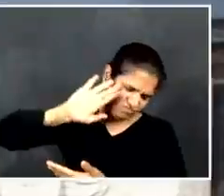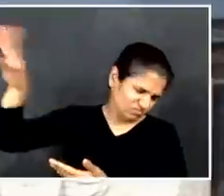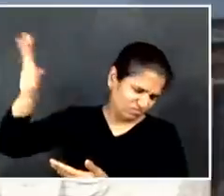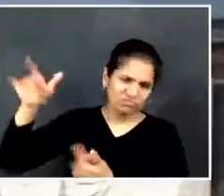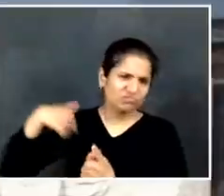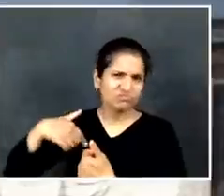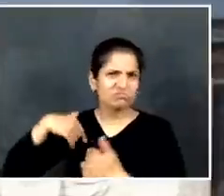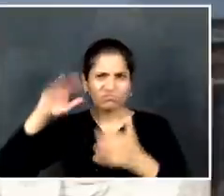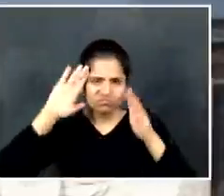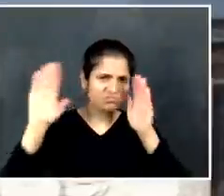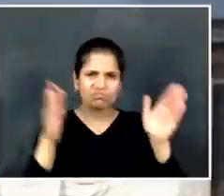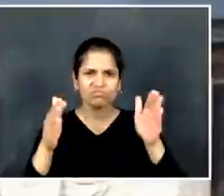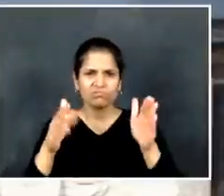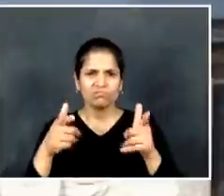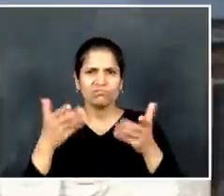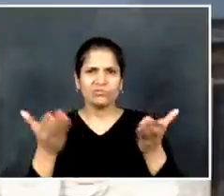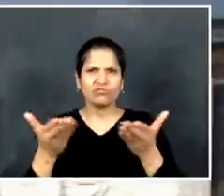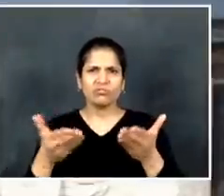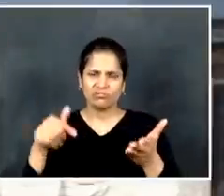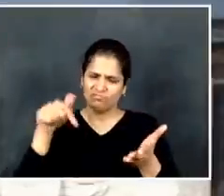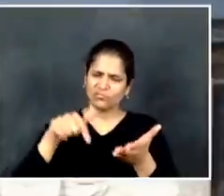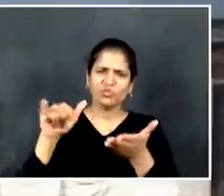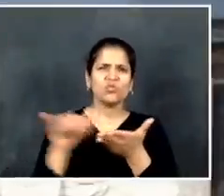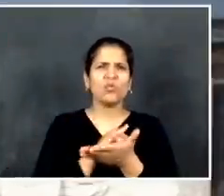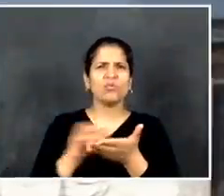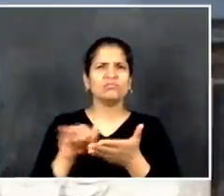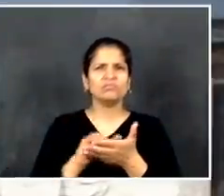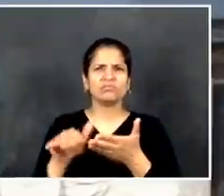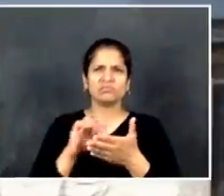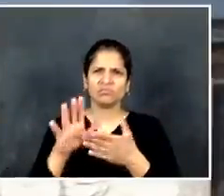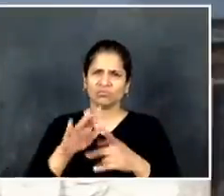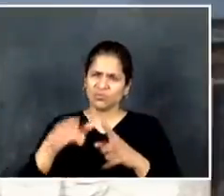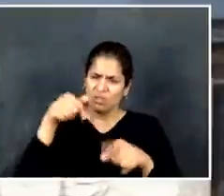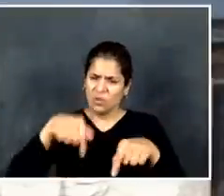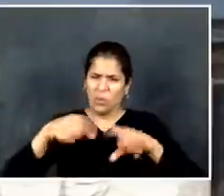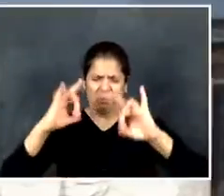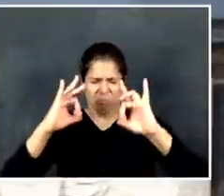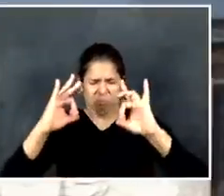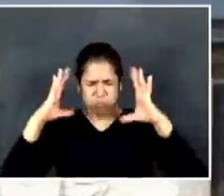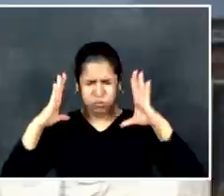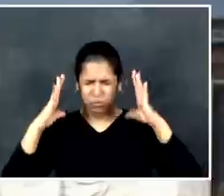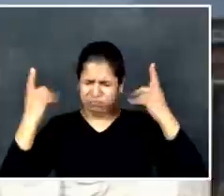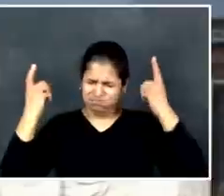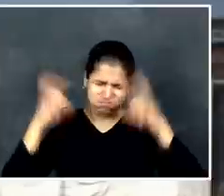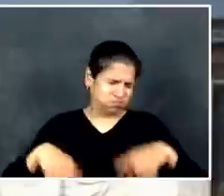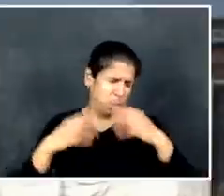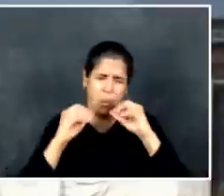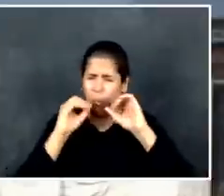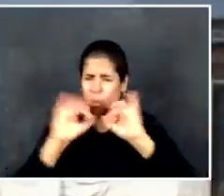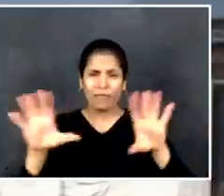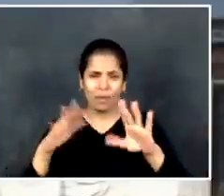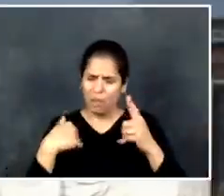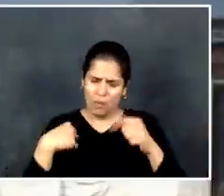more than New York City. It's just unacceptable. So, you know,